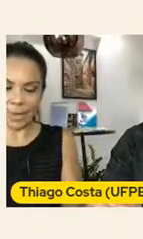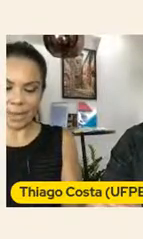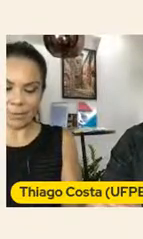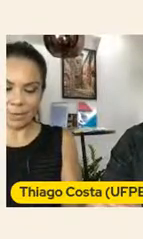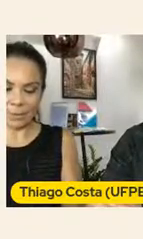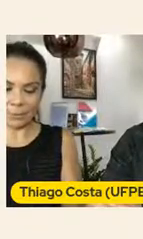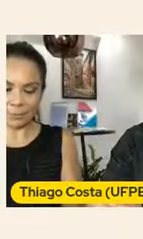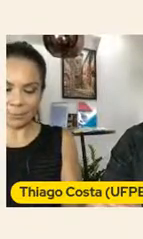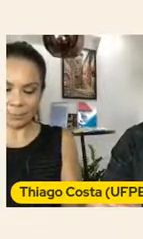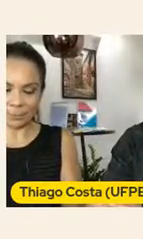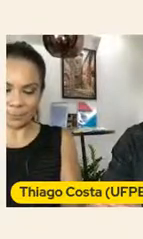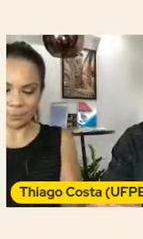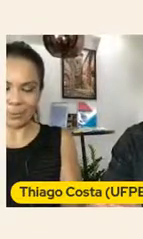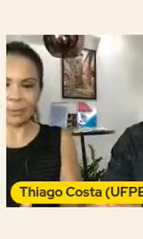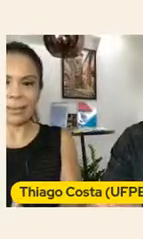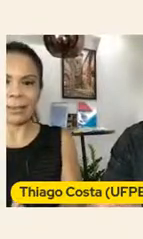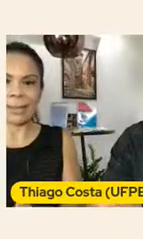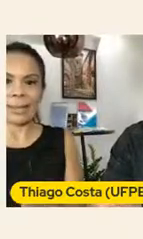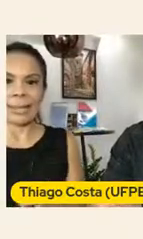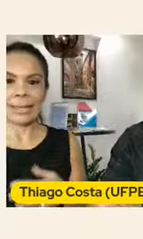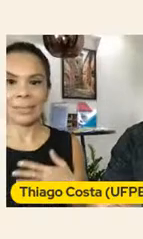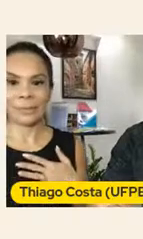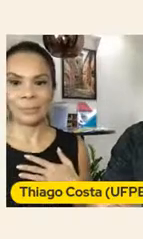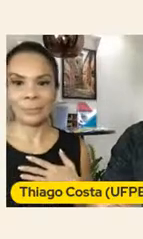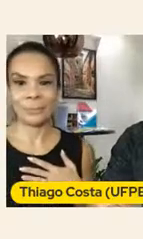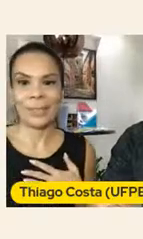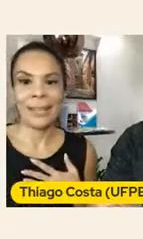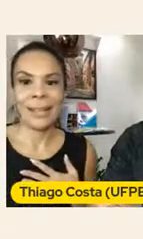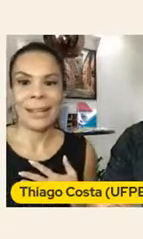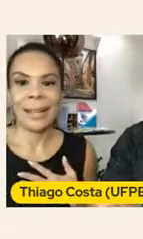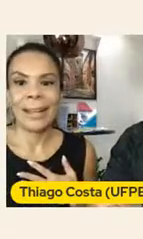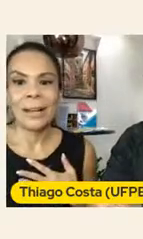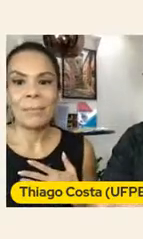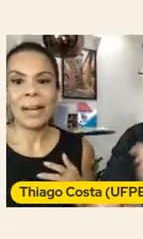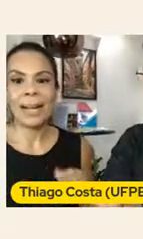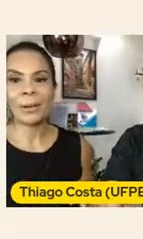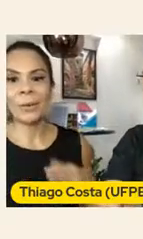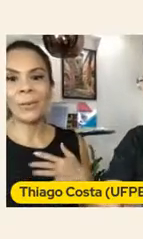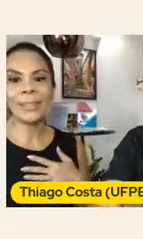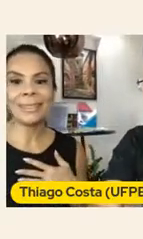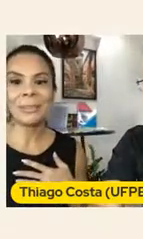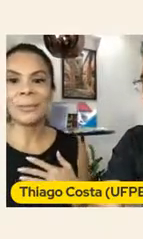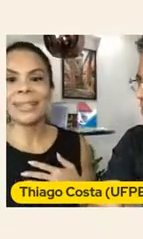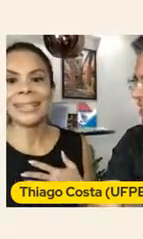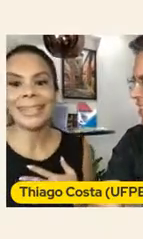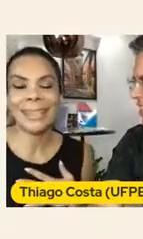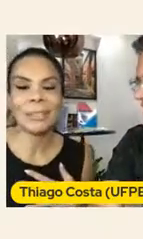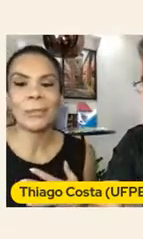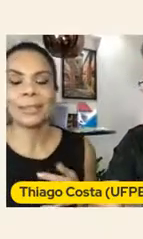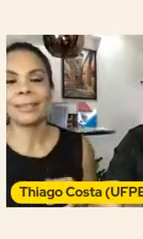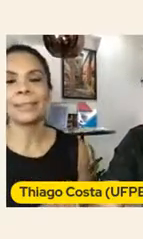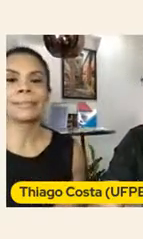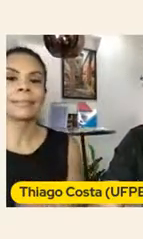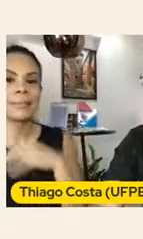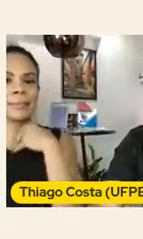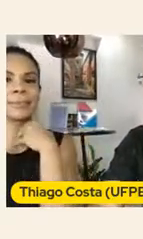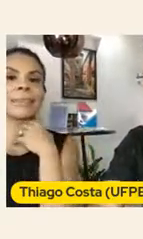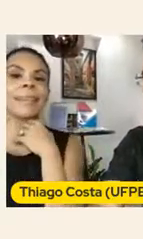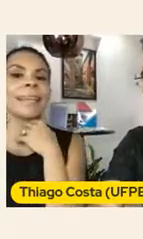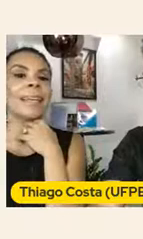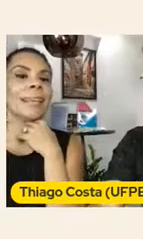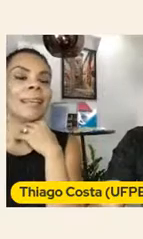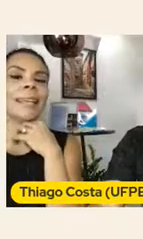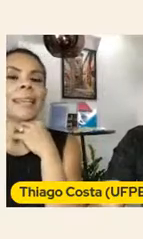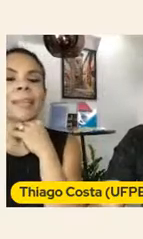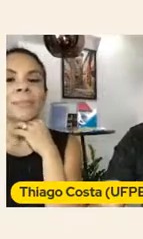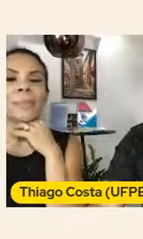see if we have I here. I think you are all. So we are going to wait. I'm listening here in the